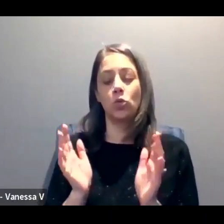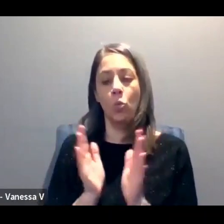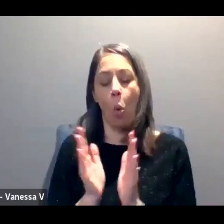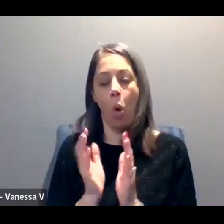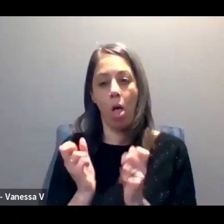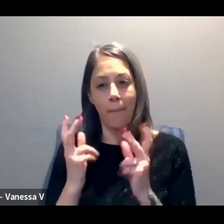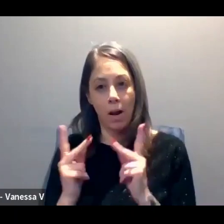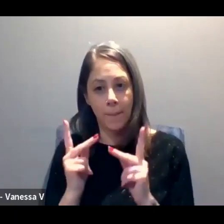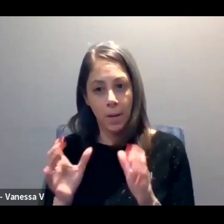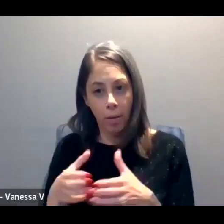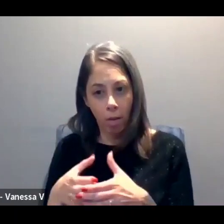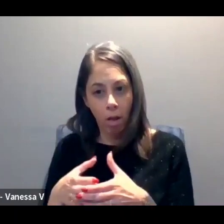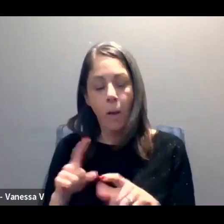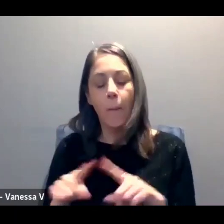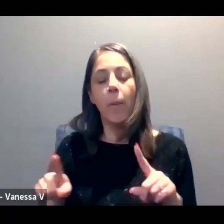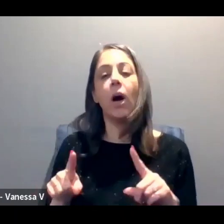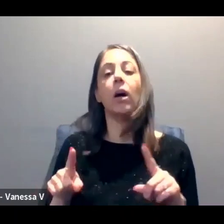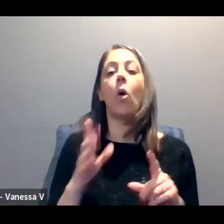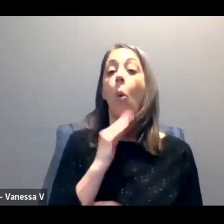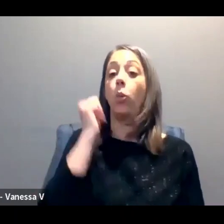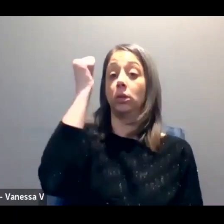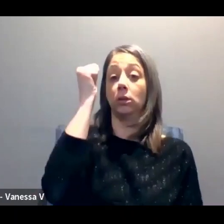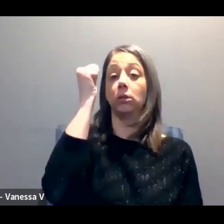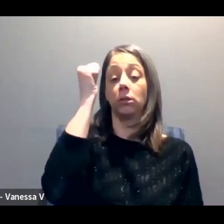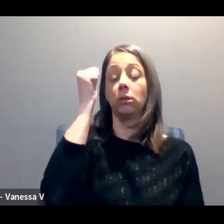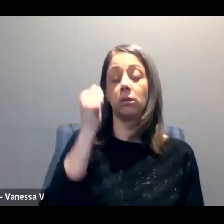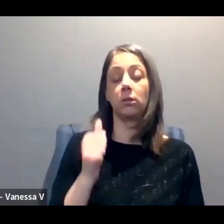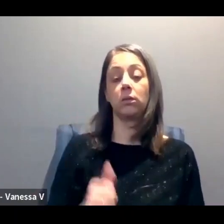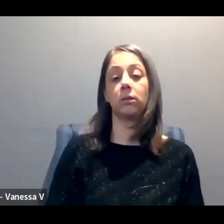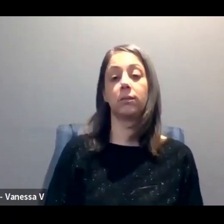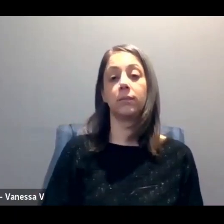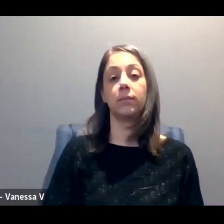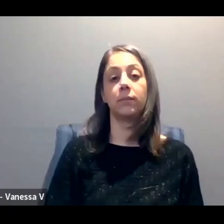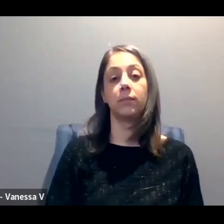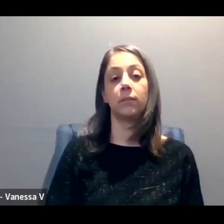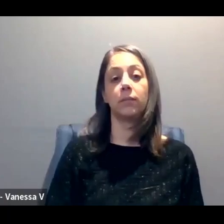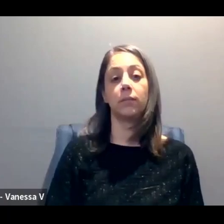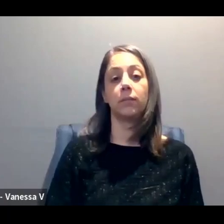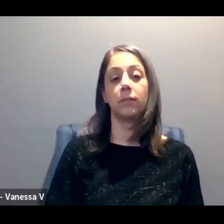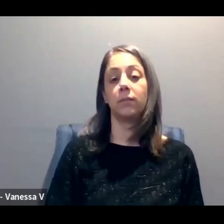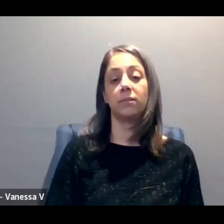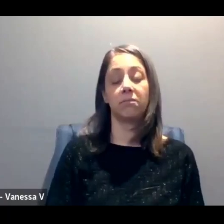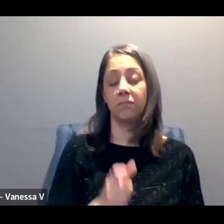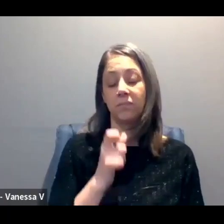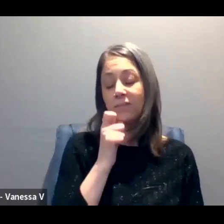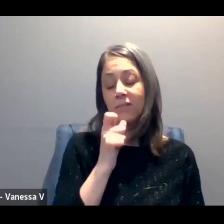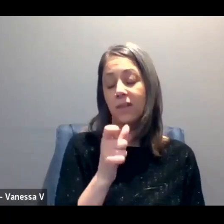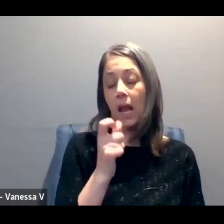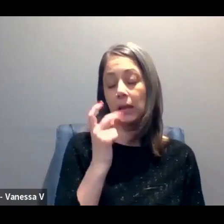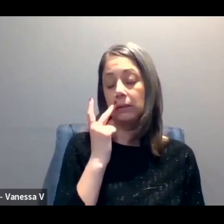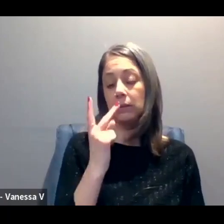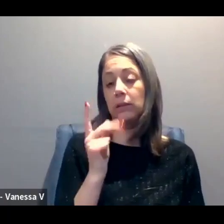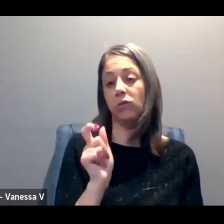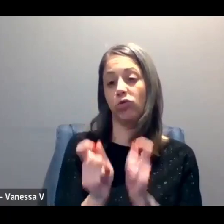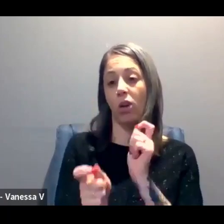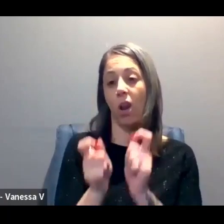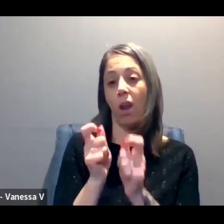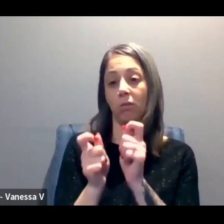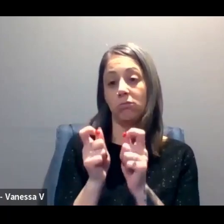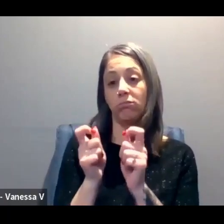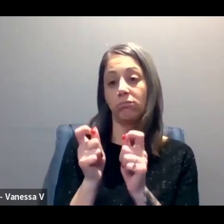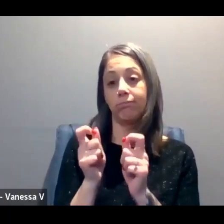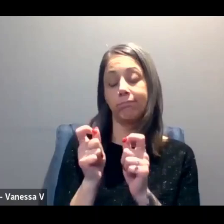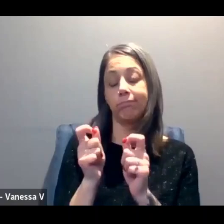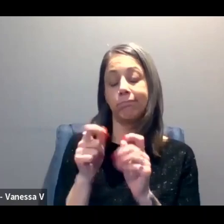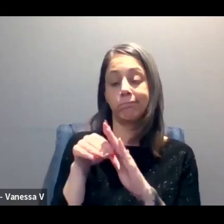the oldest county per capita in the state. We don't see that changing anytime soon. This information